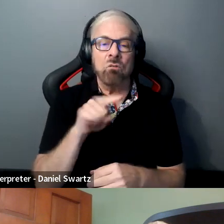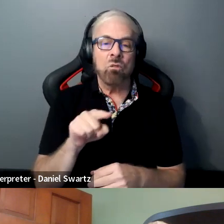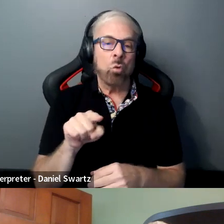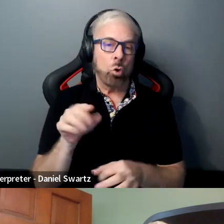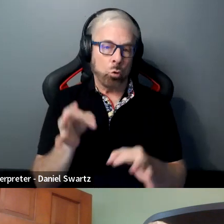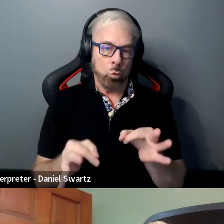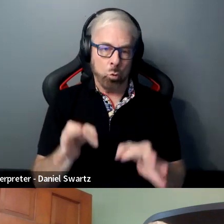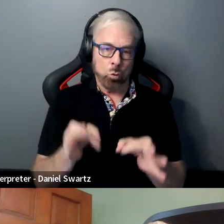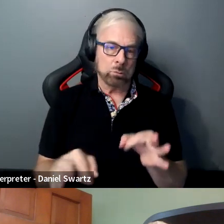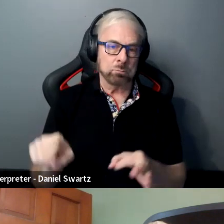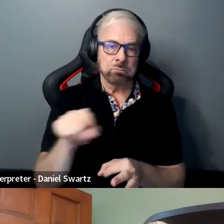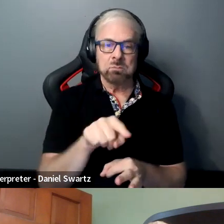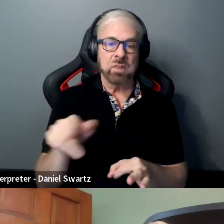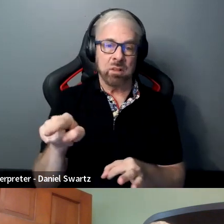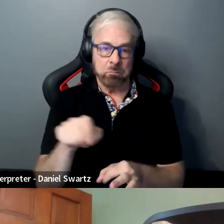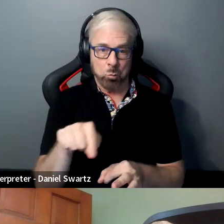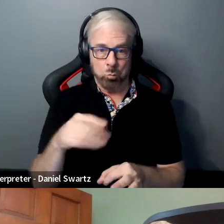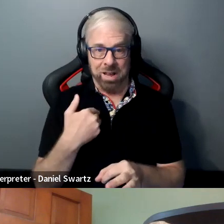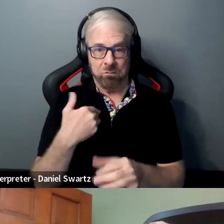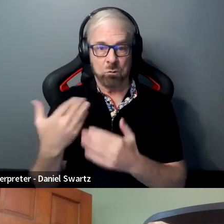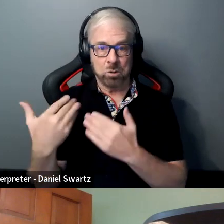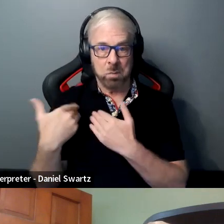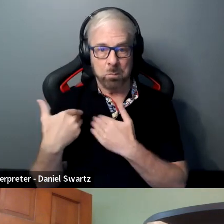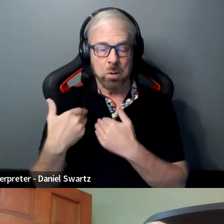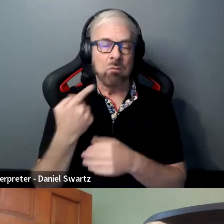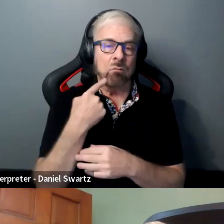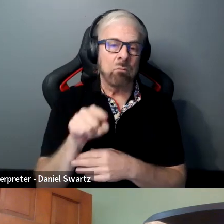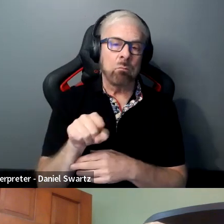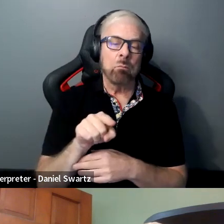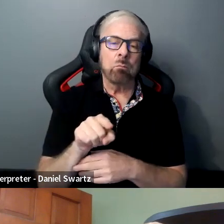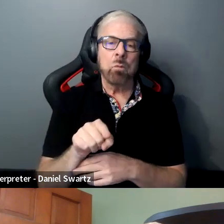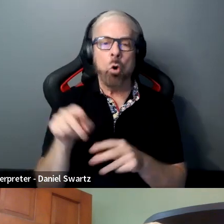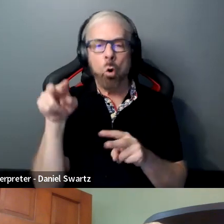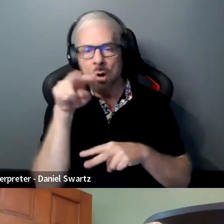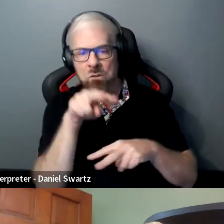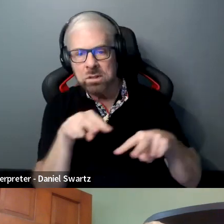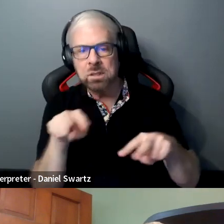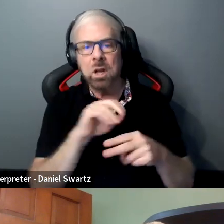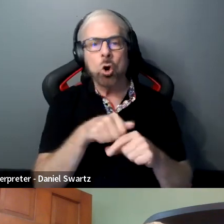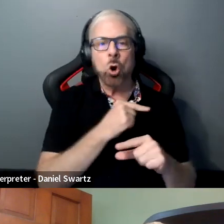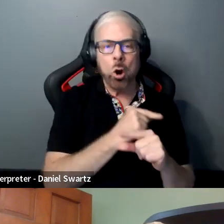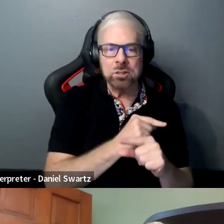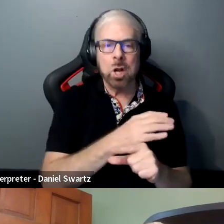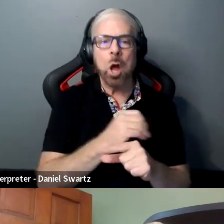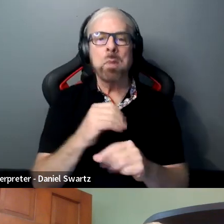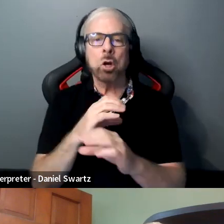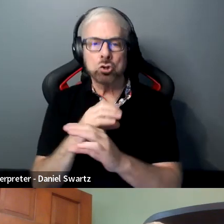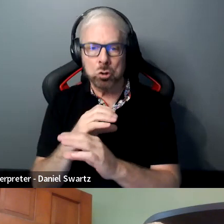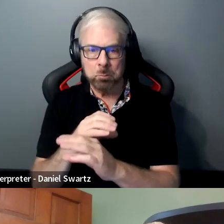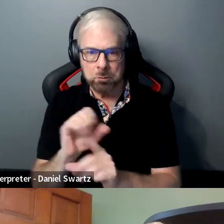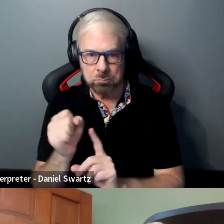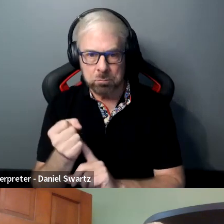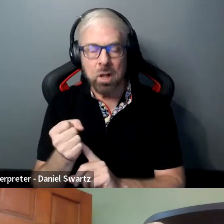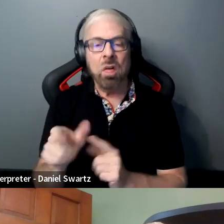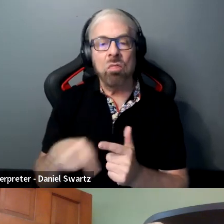courts who have the responsibility for overseeing guardianships and conservatorships